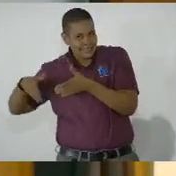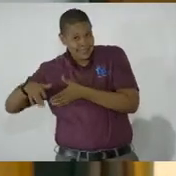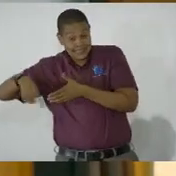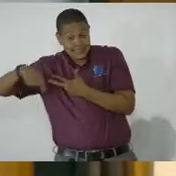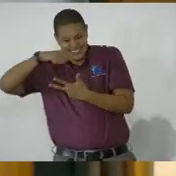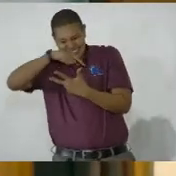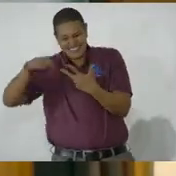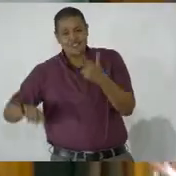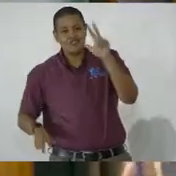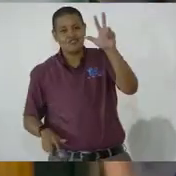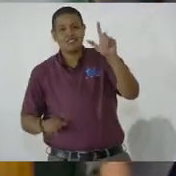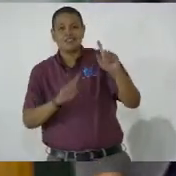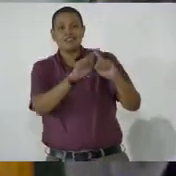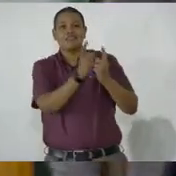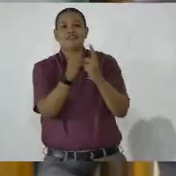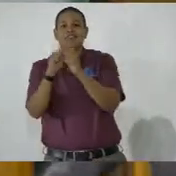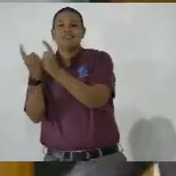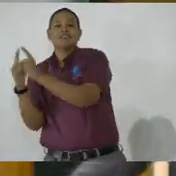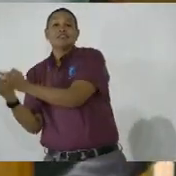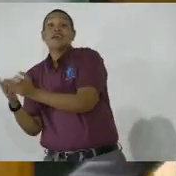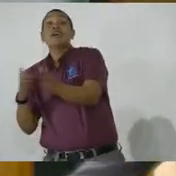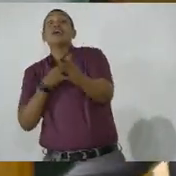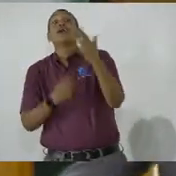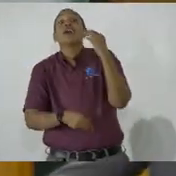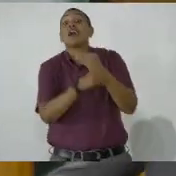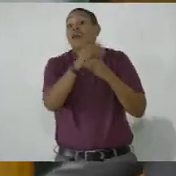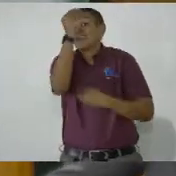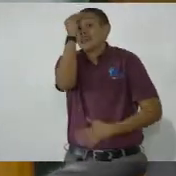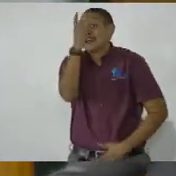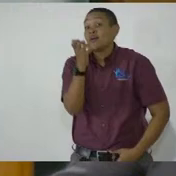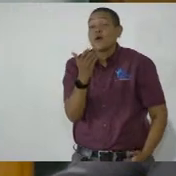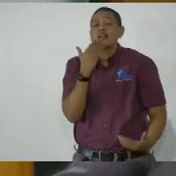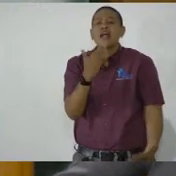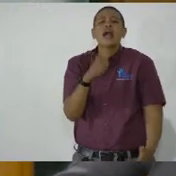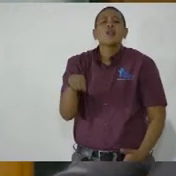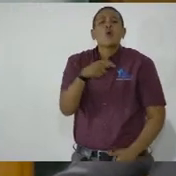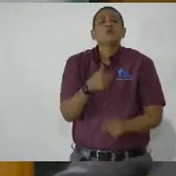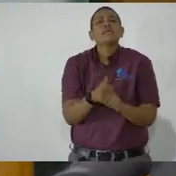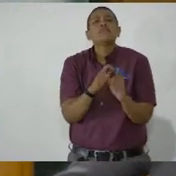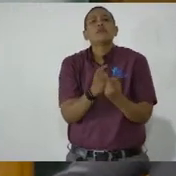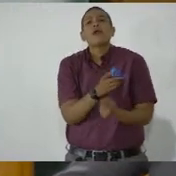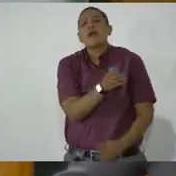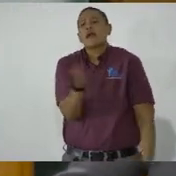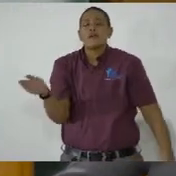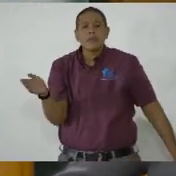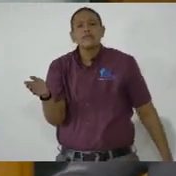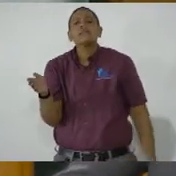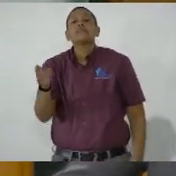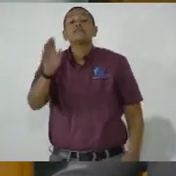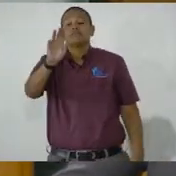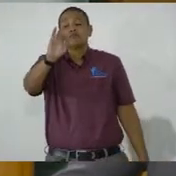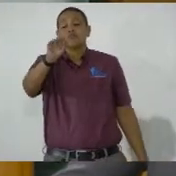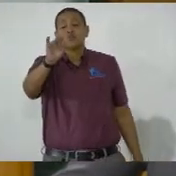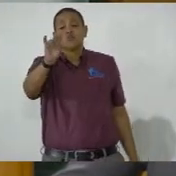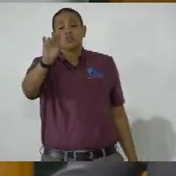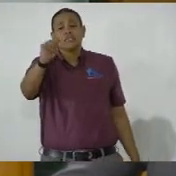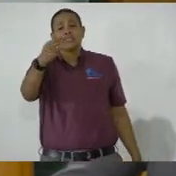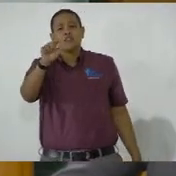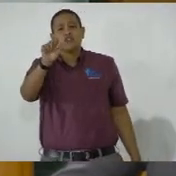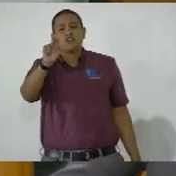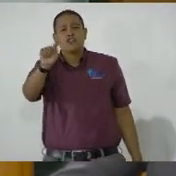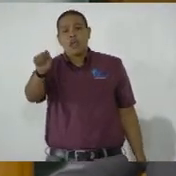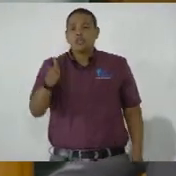then, Madam Speaker, I would certainly want to thank those departments, Ms. Judith Grant, the